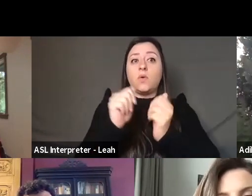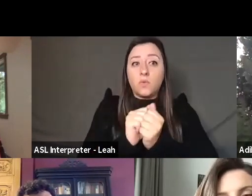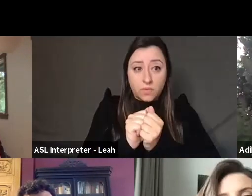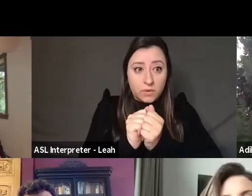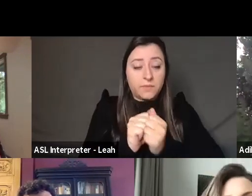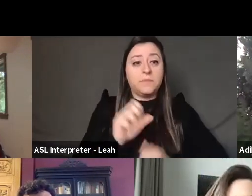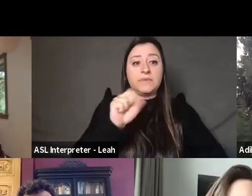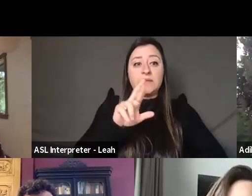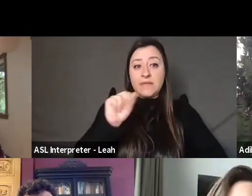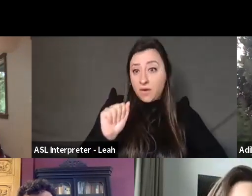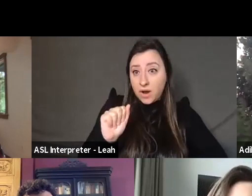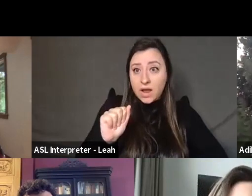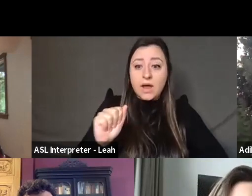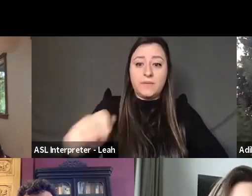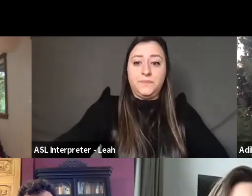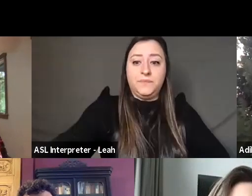Al-Yafi.